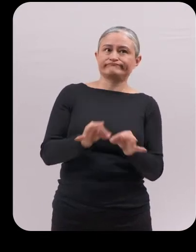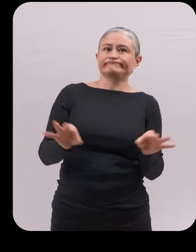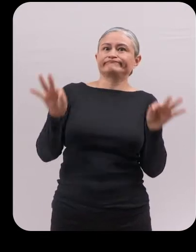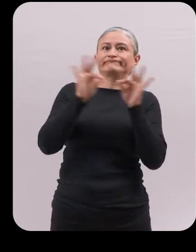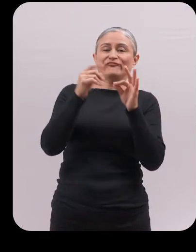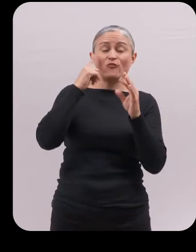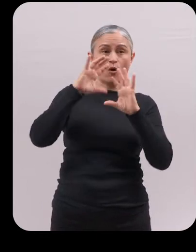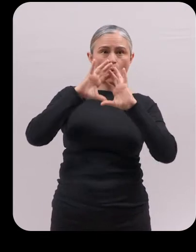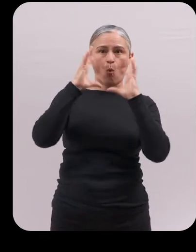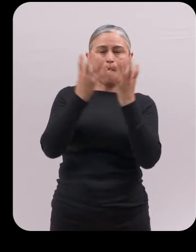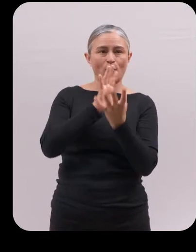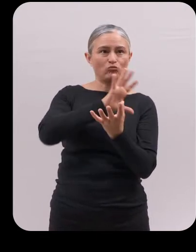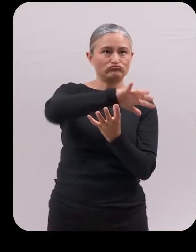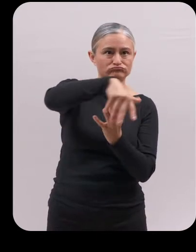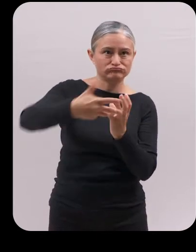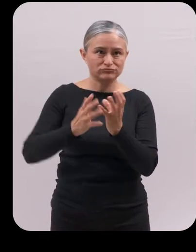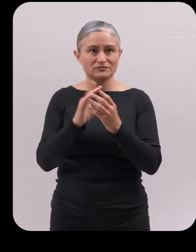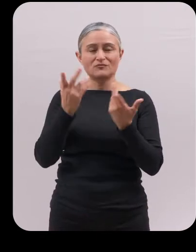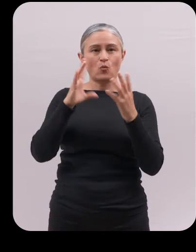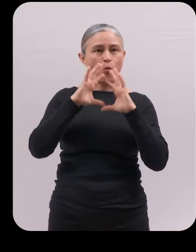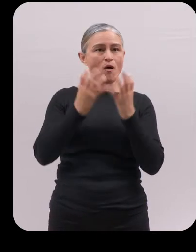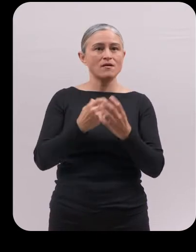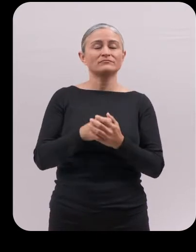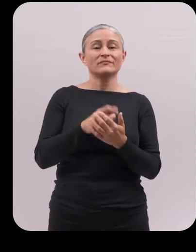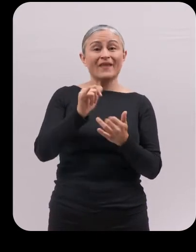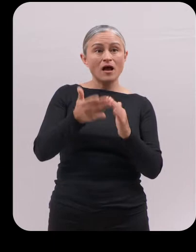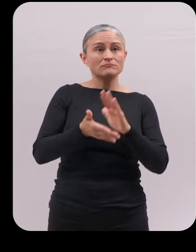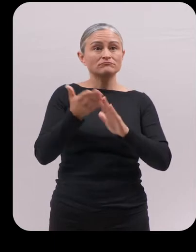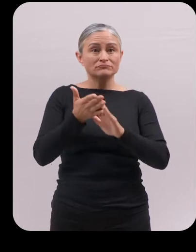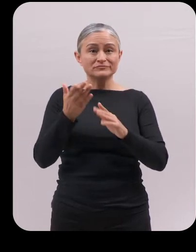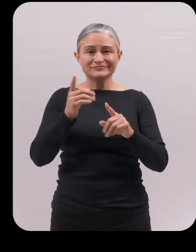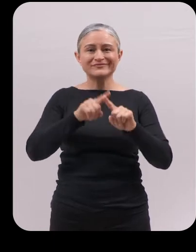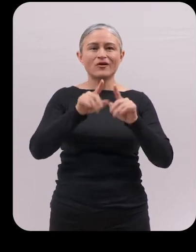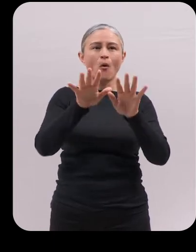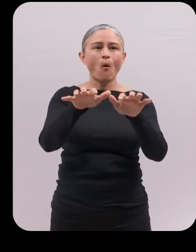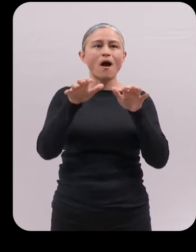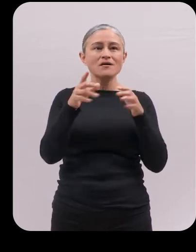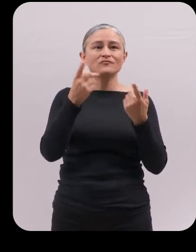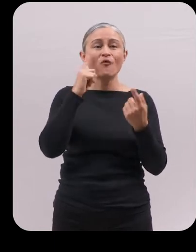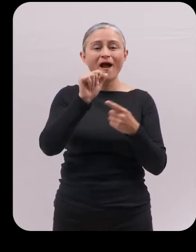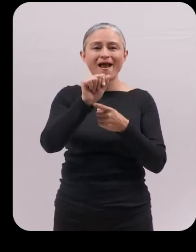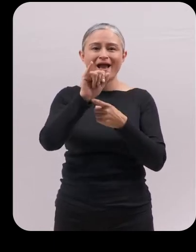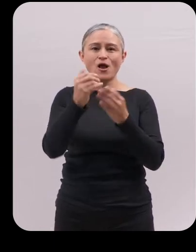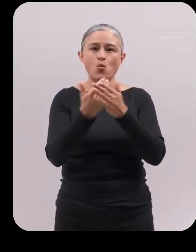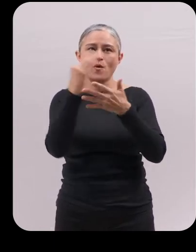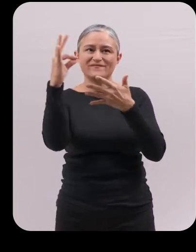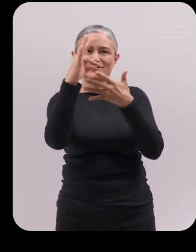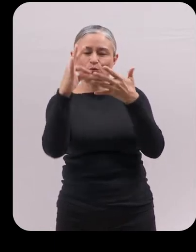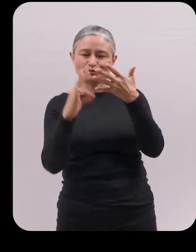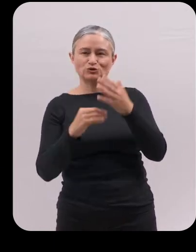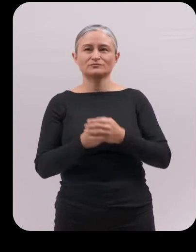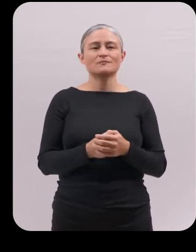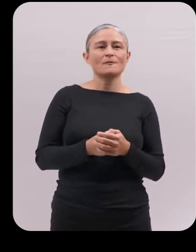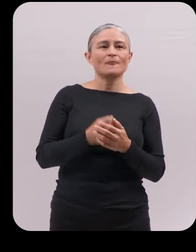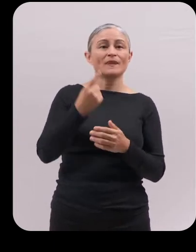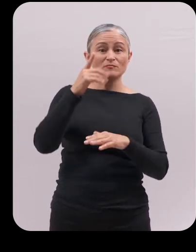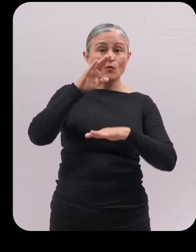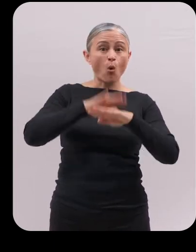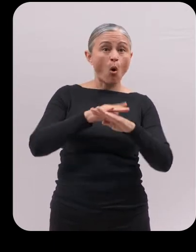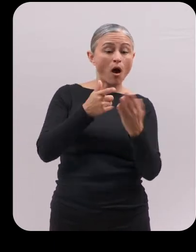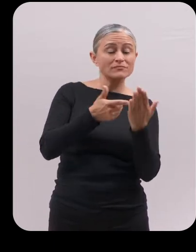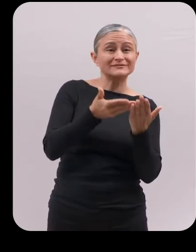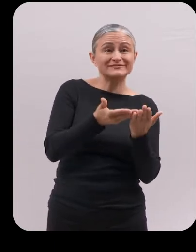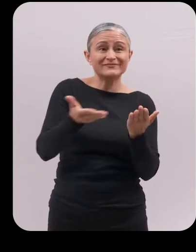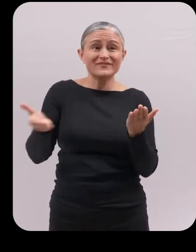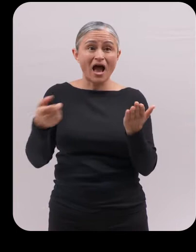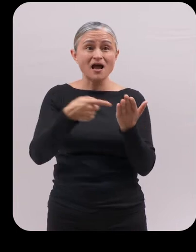global reach, and on-device execution is vital to serving that audience with new AI features. On-device is an ideal complement